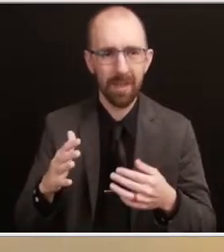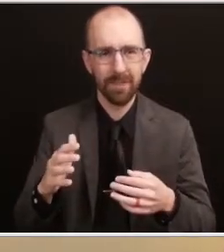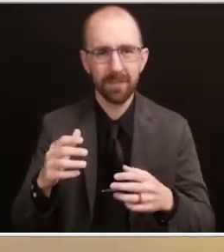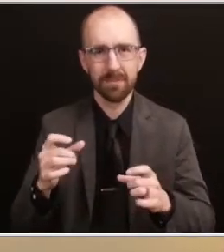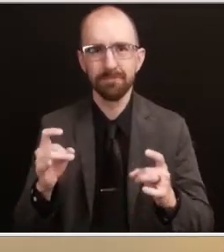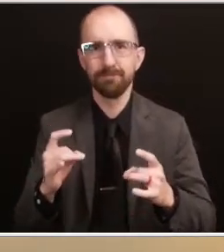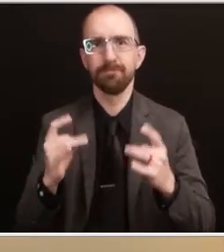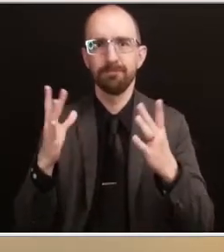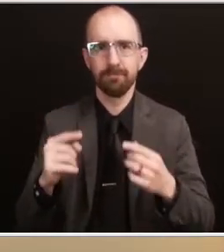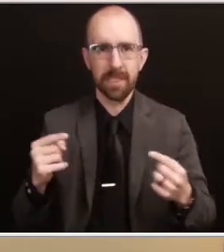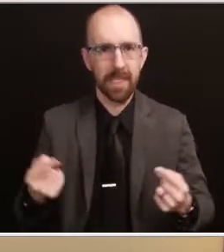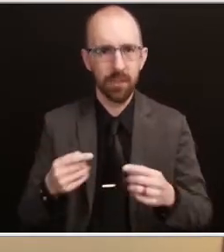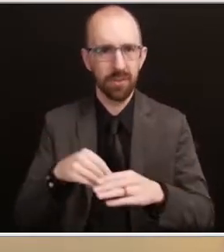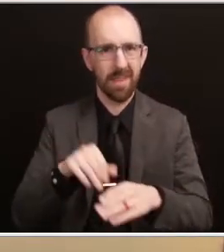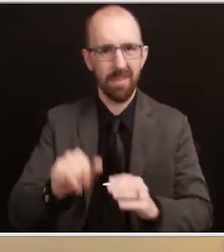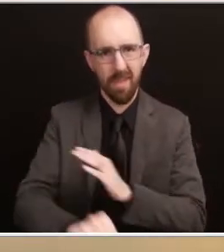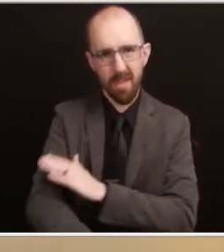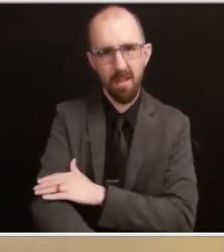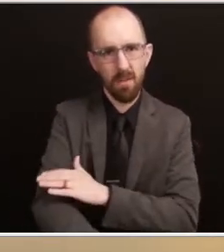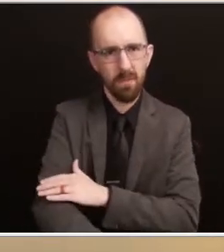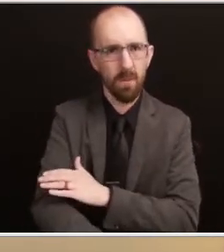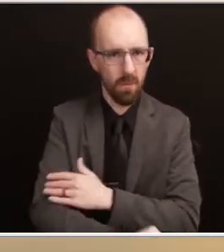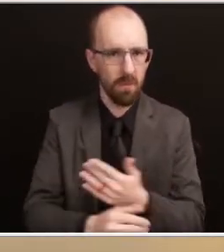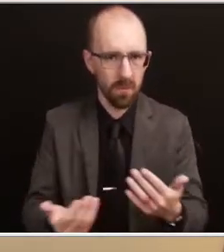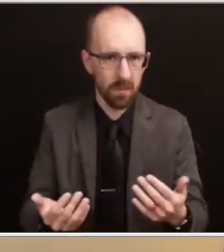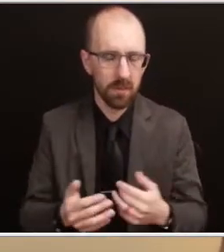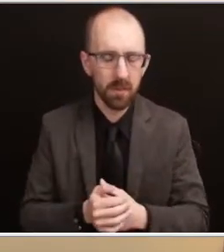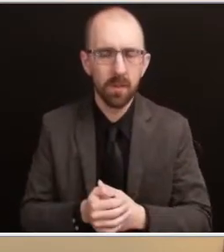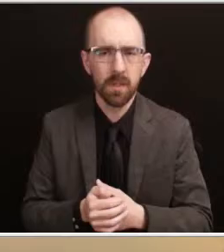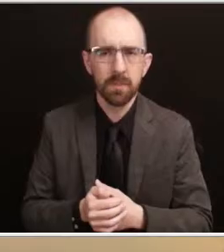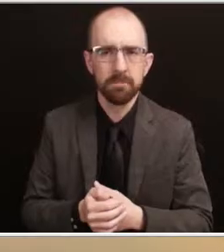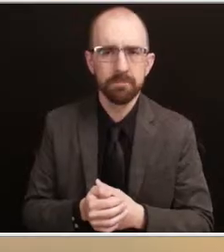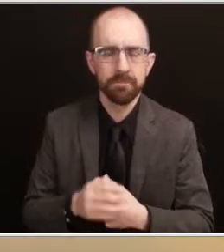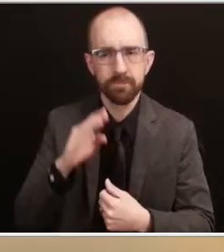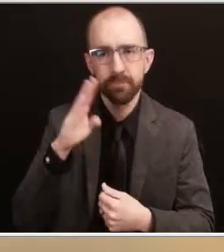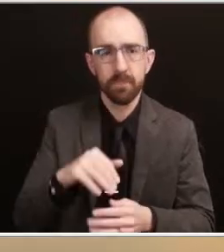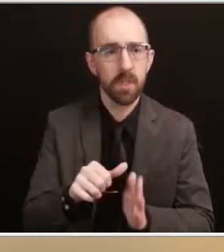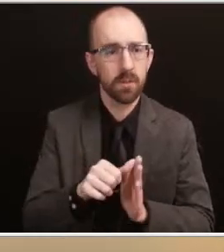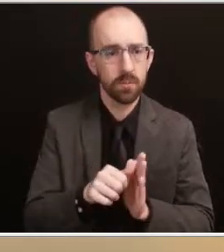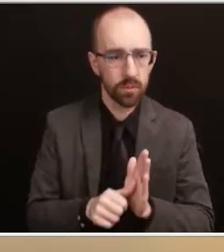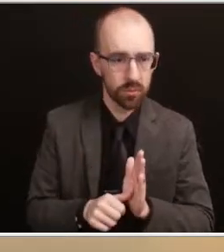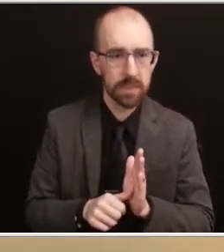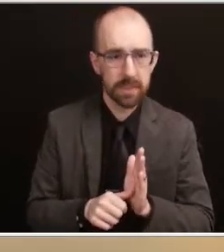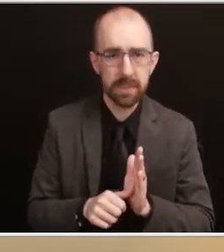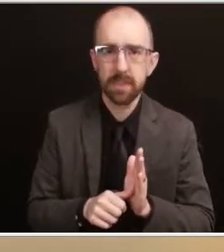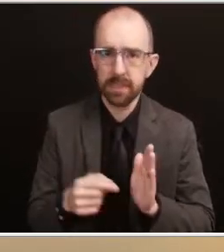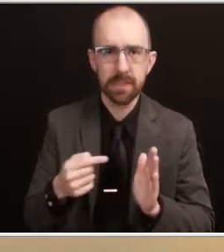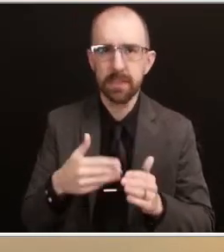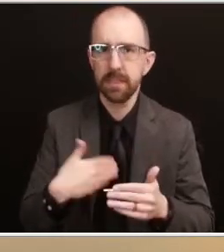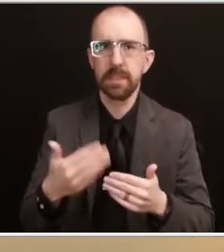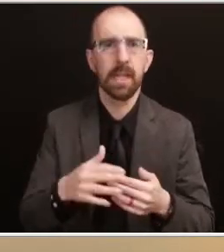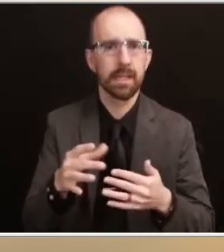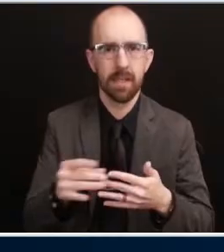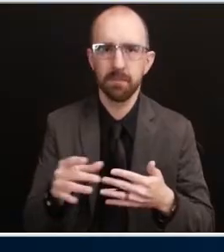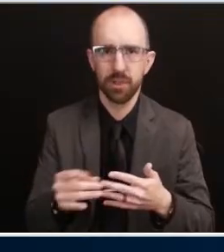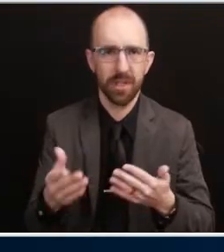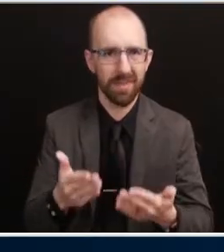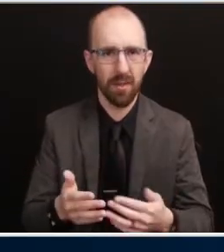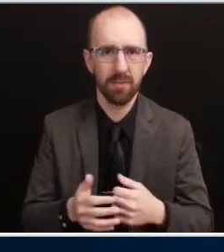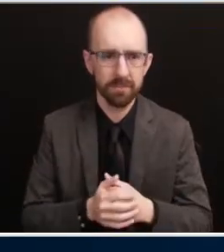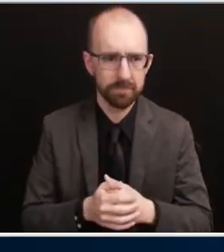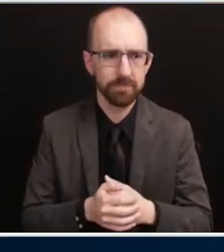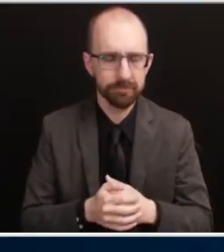catastrophic injury to that elbow. So surgery is the next option. Yeah.